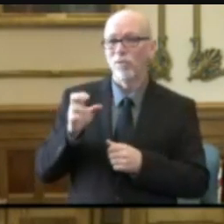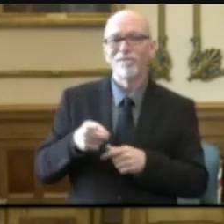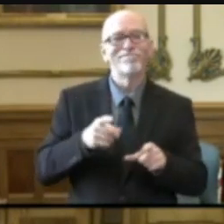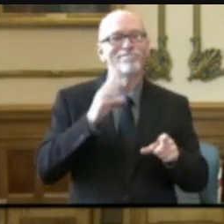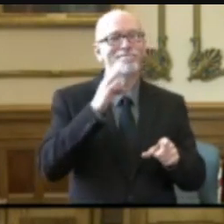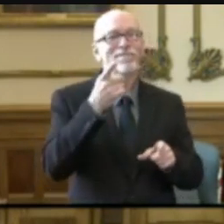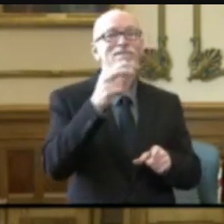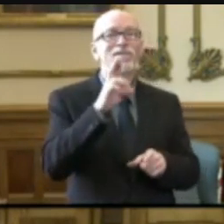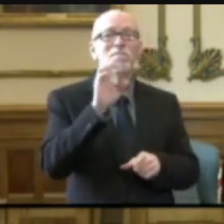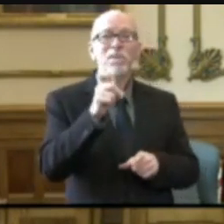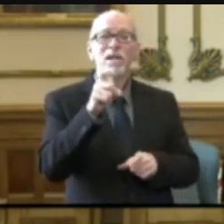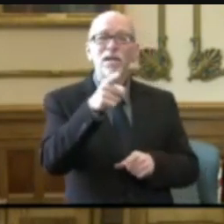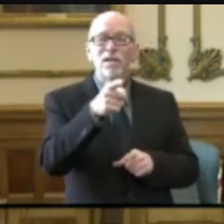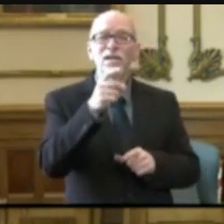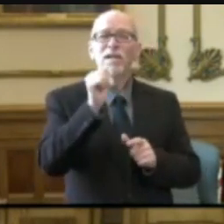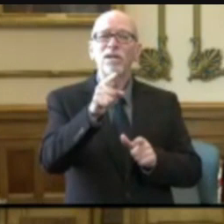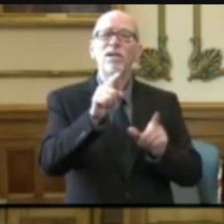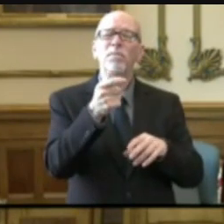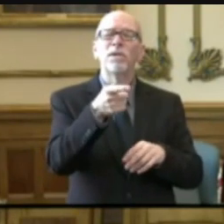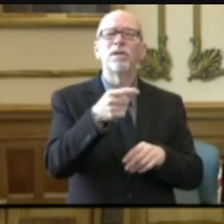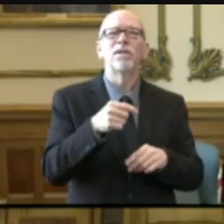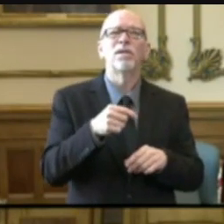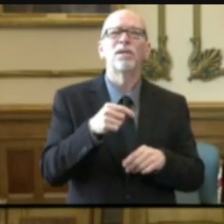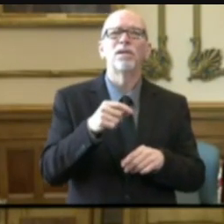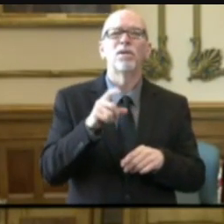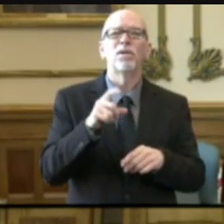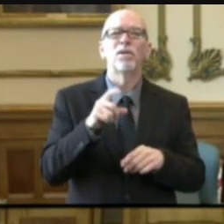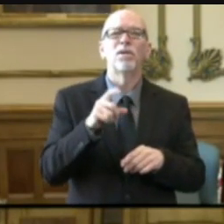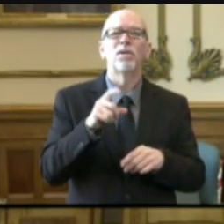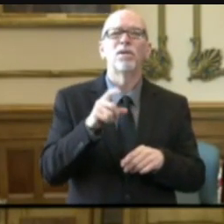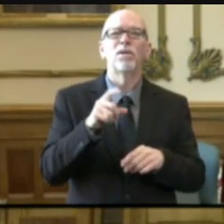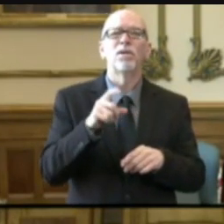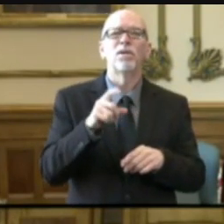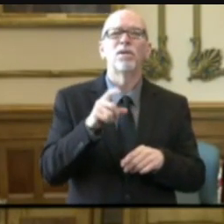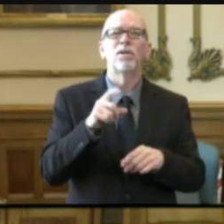Hi, Dr. Box, if you could just clarify a little bit where we're at in terms